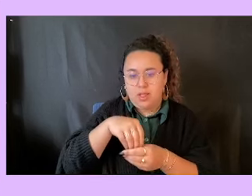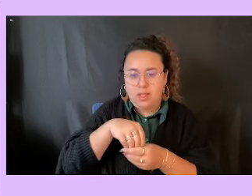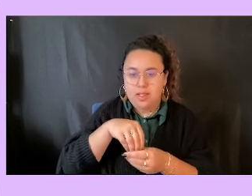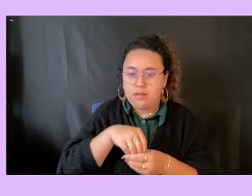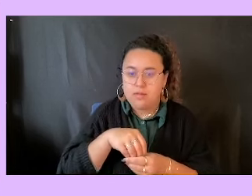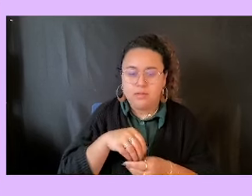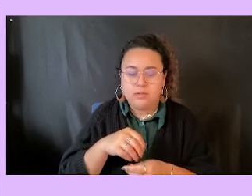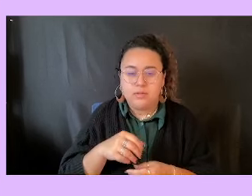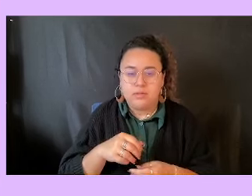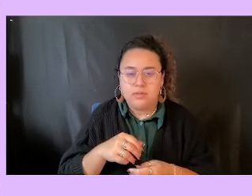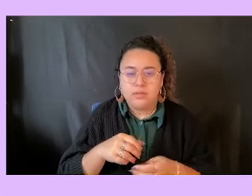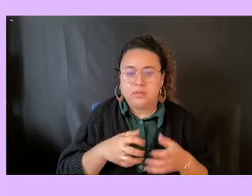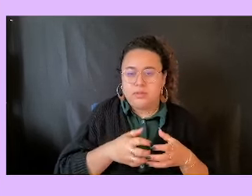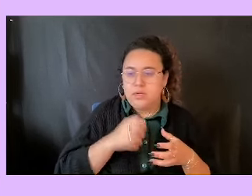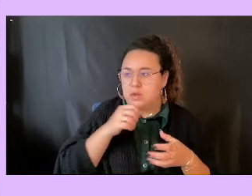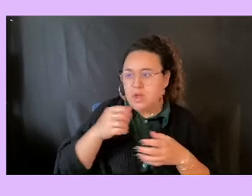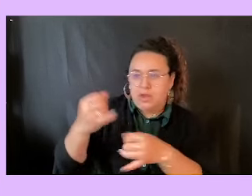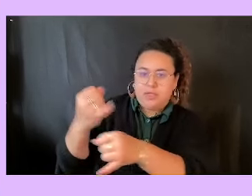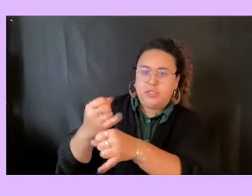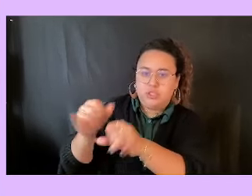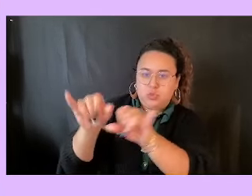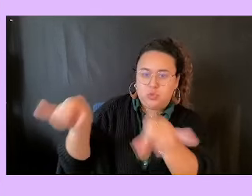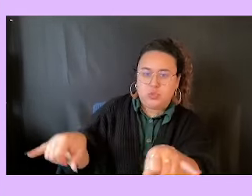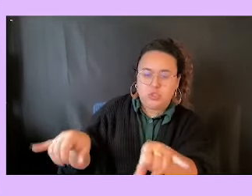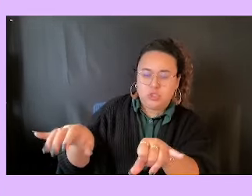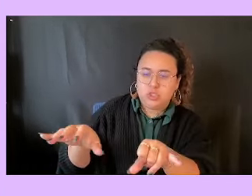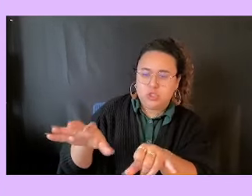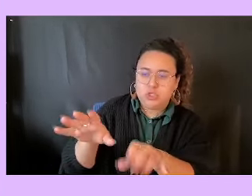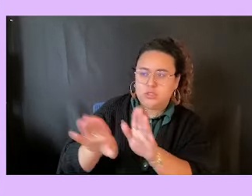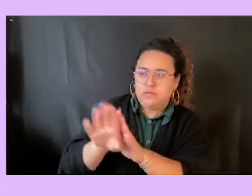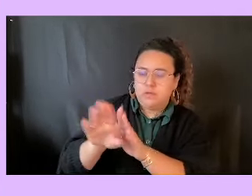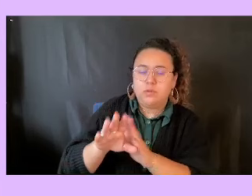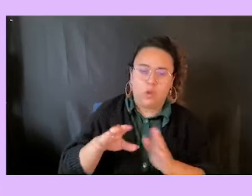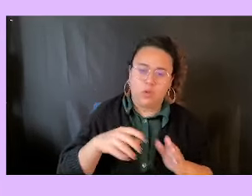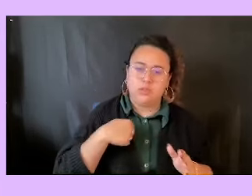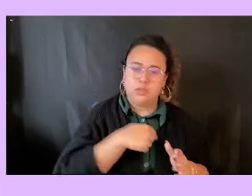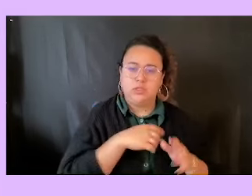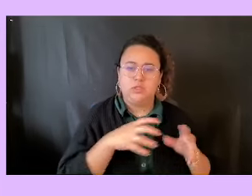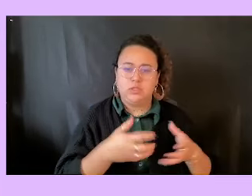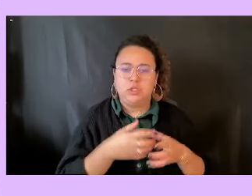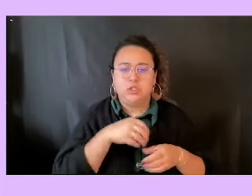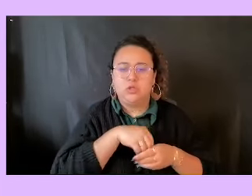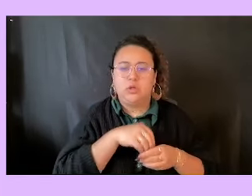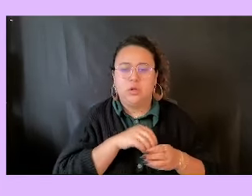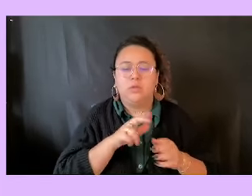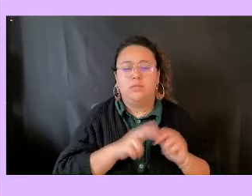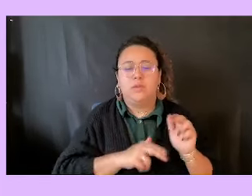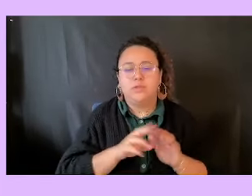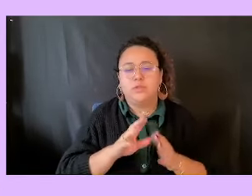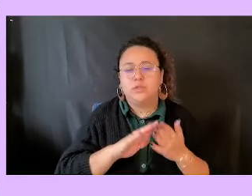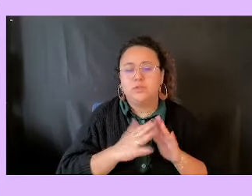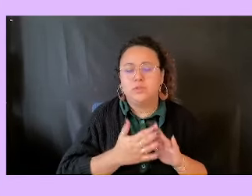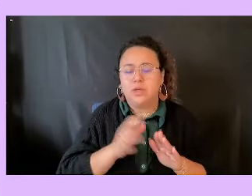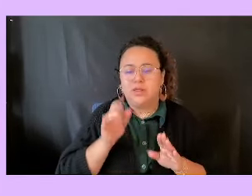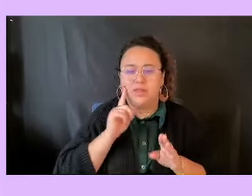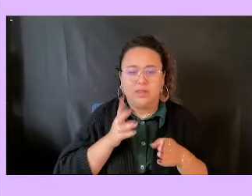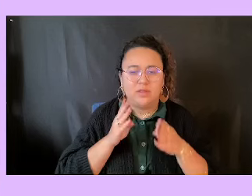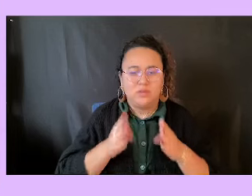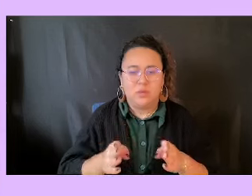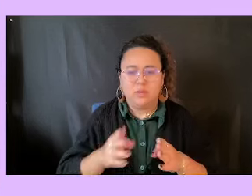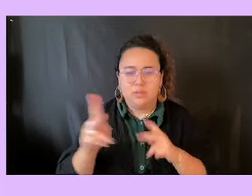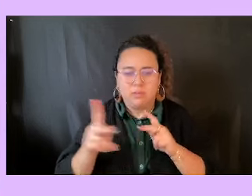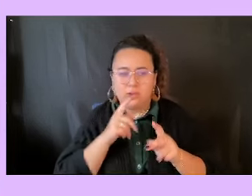not institutionalized. And because of that, I think there's a way where it's like not as